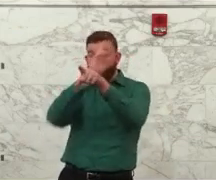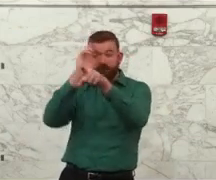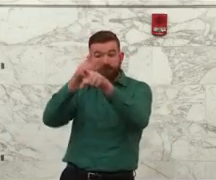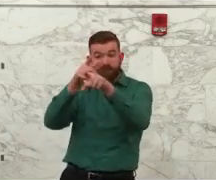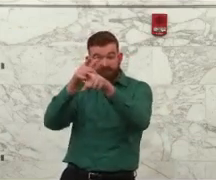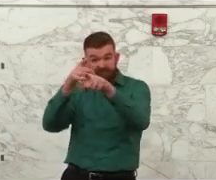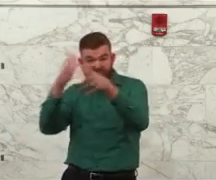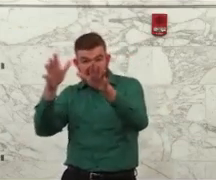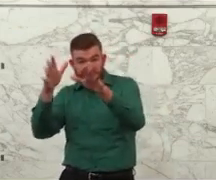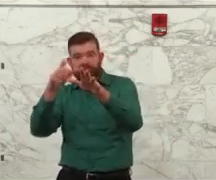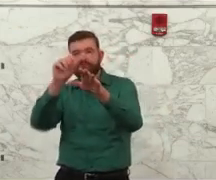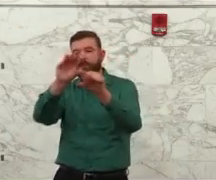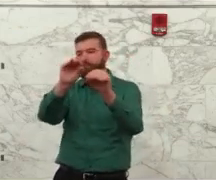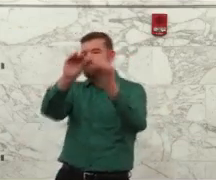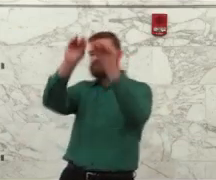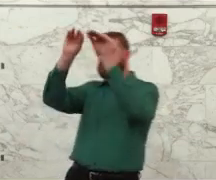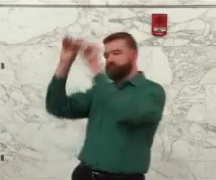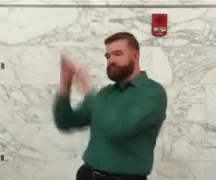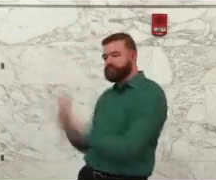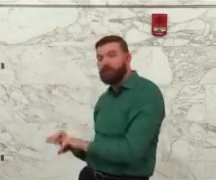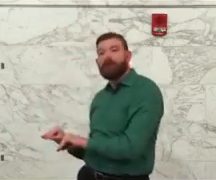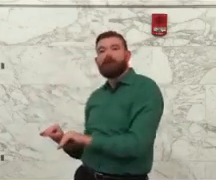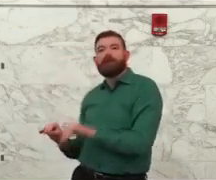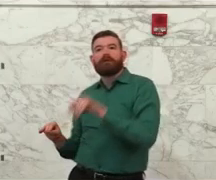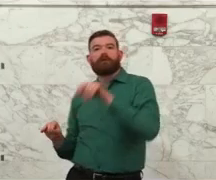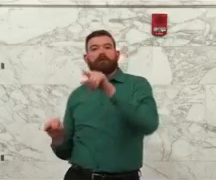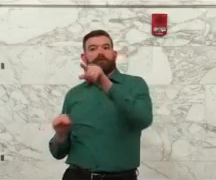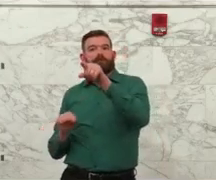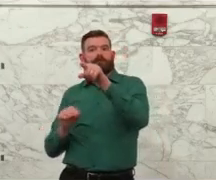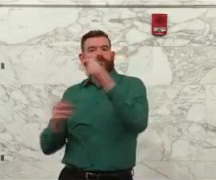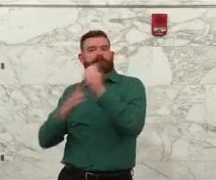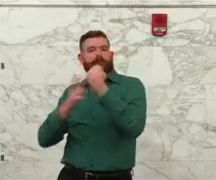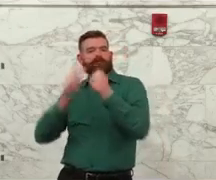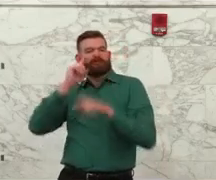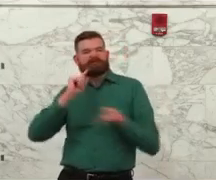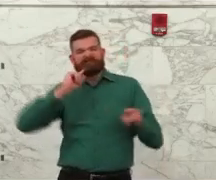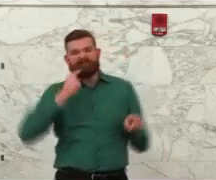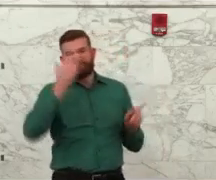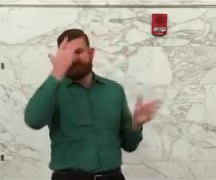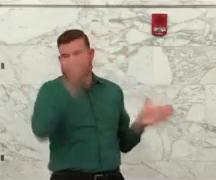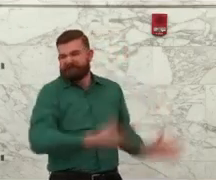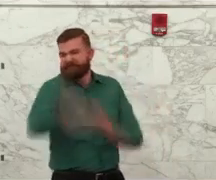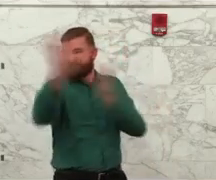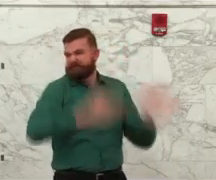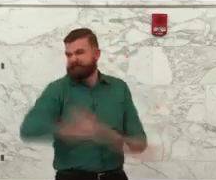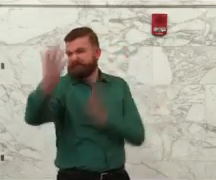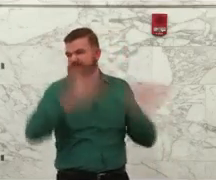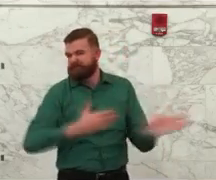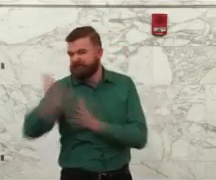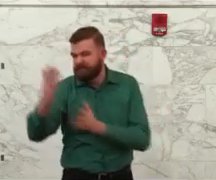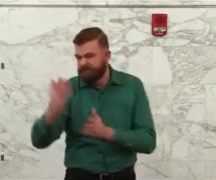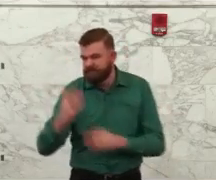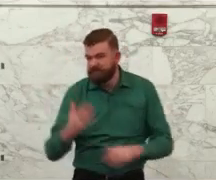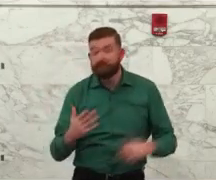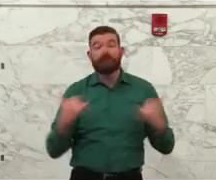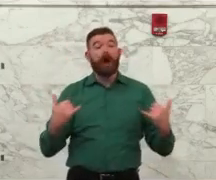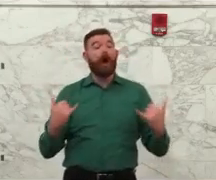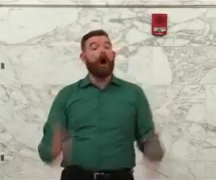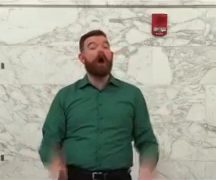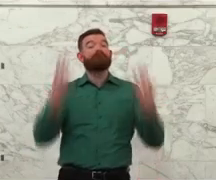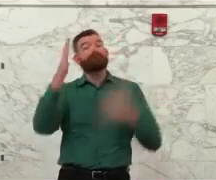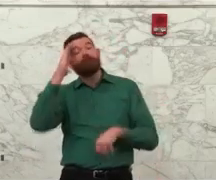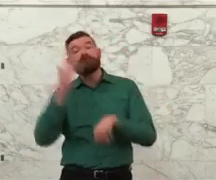ill. So far, we've identified almost 500 beds that are available right now. Another